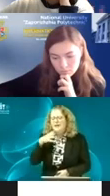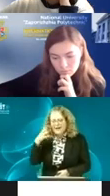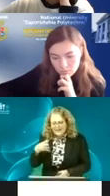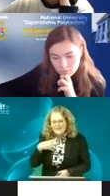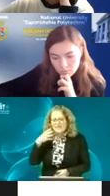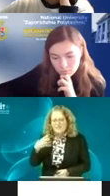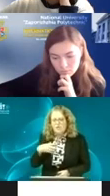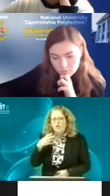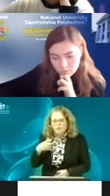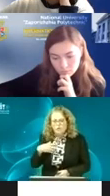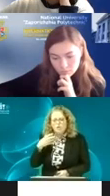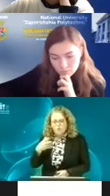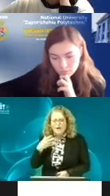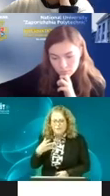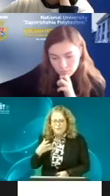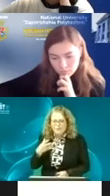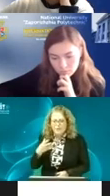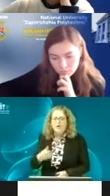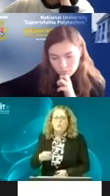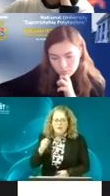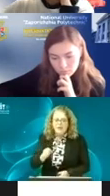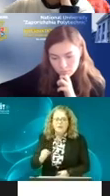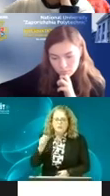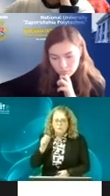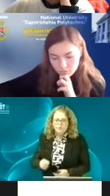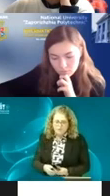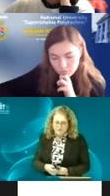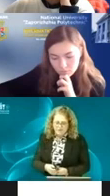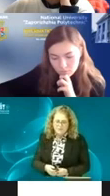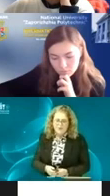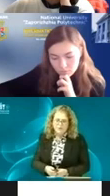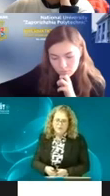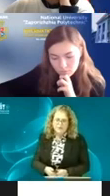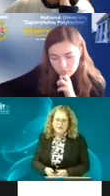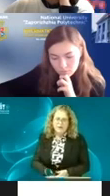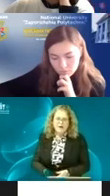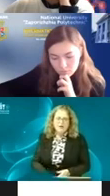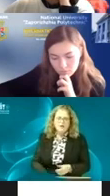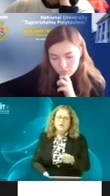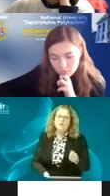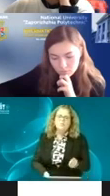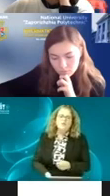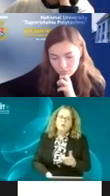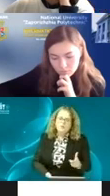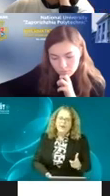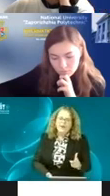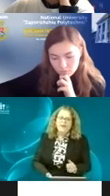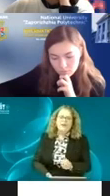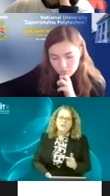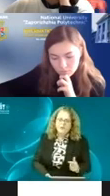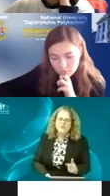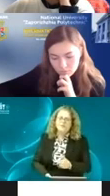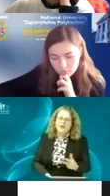but it's not too much improvement. We need to improve the experience. It should be